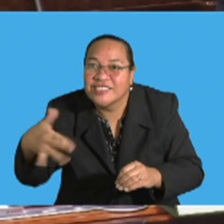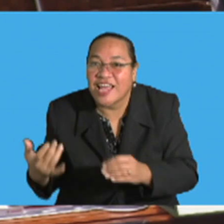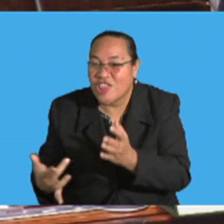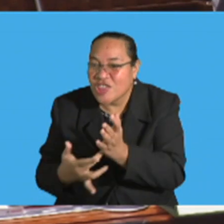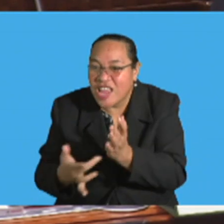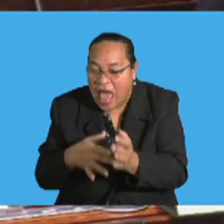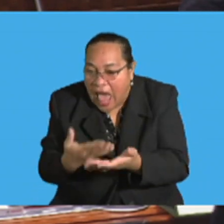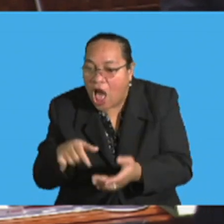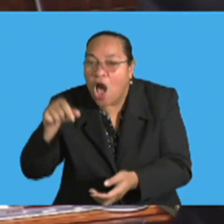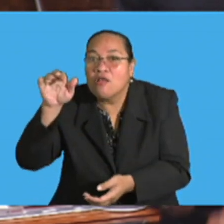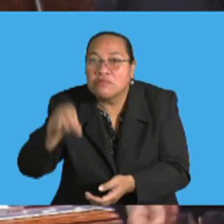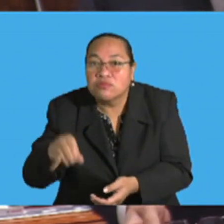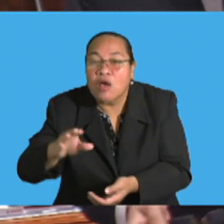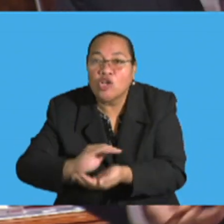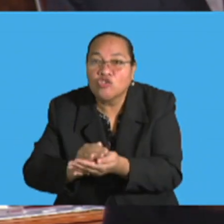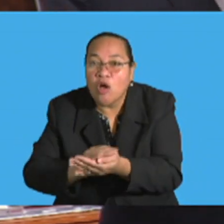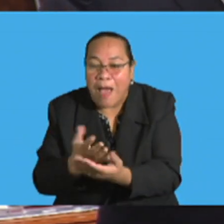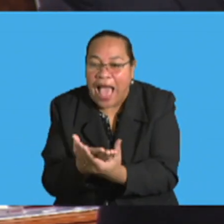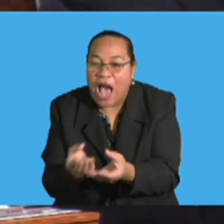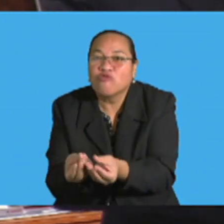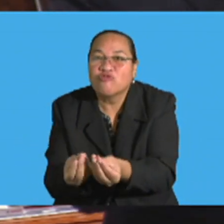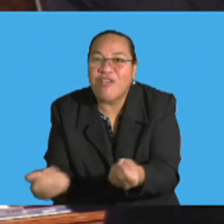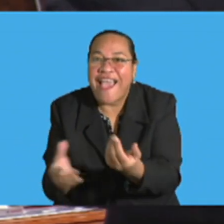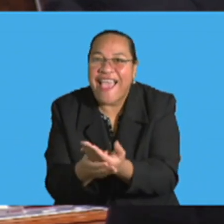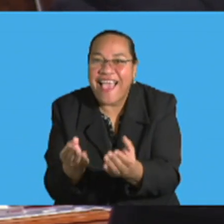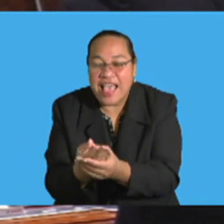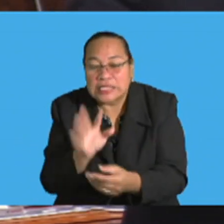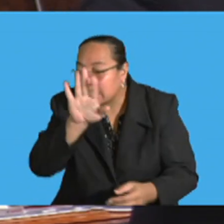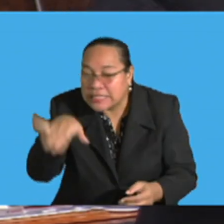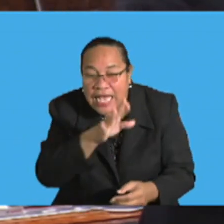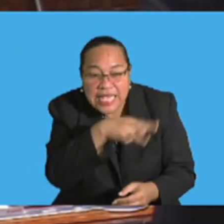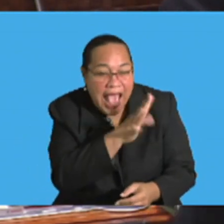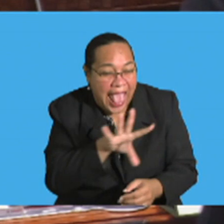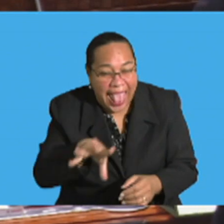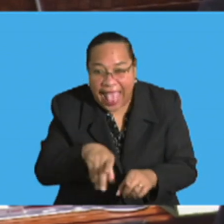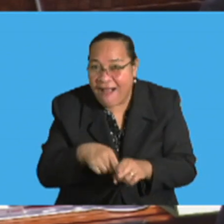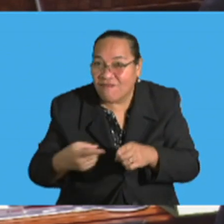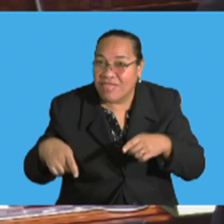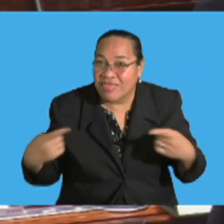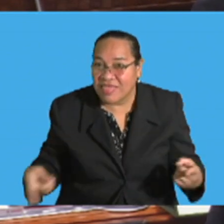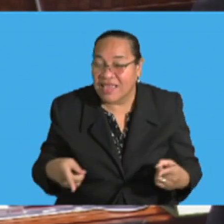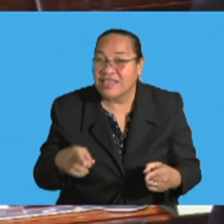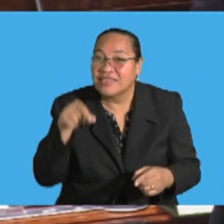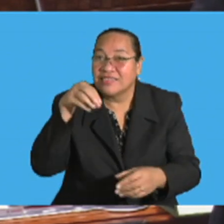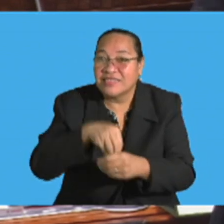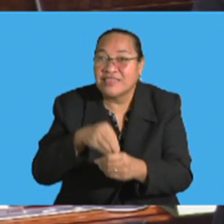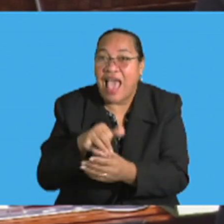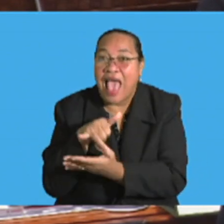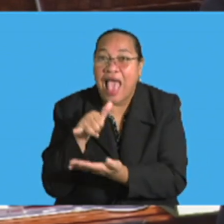soap is dispensed, how you dry your hands, to cleanliness, all sorts of things is actually measured, Mr. Speaker, sir. Mr.